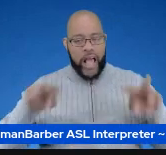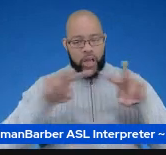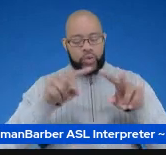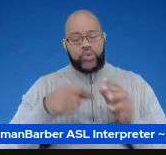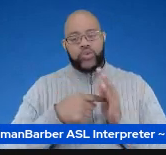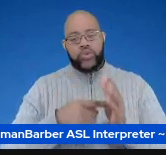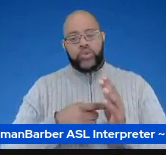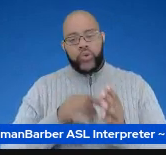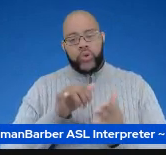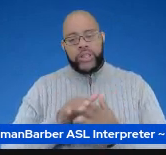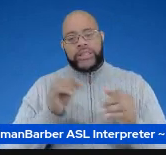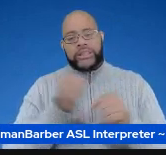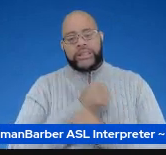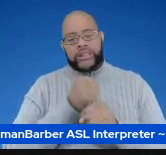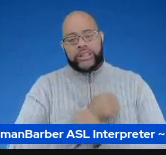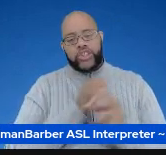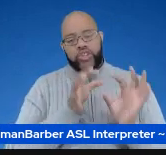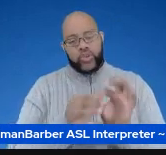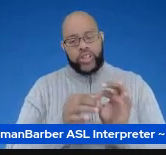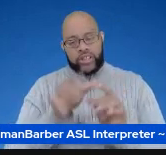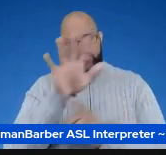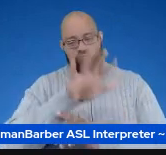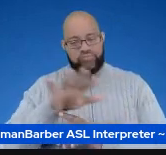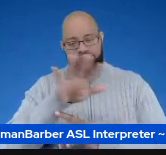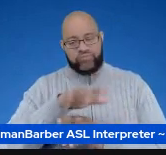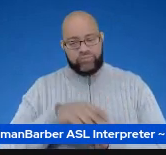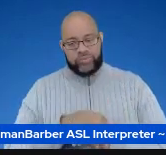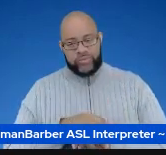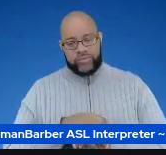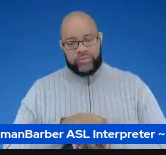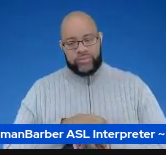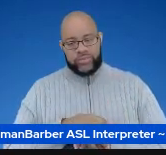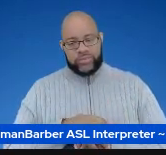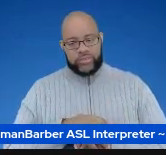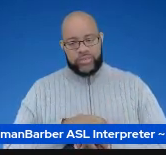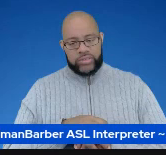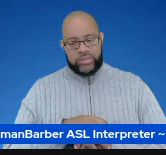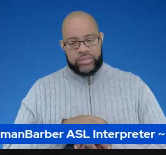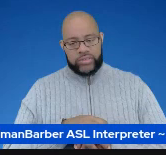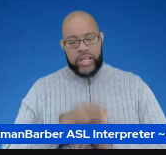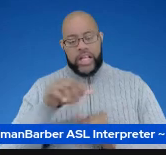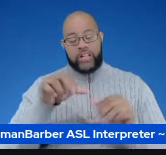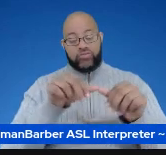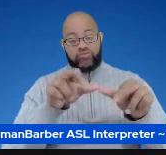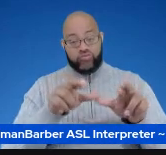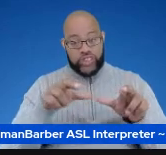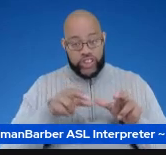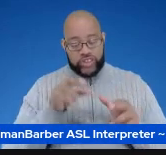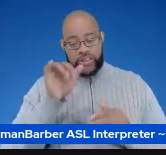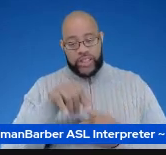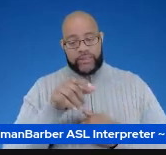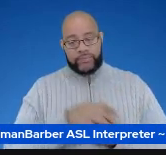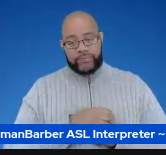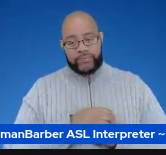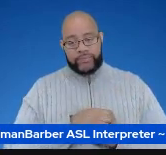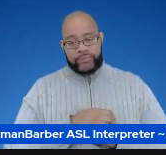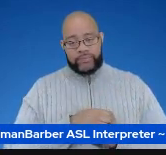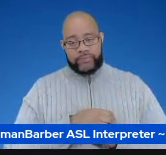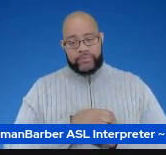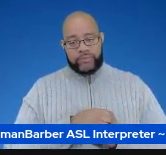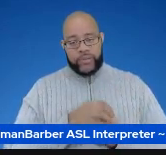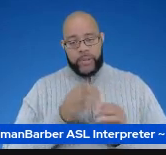a statistical association in this region on chromosome 6. And this region of chromosome 6 is where the